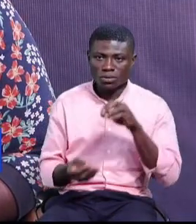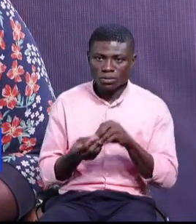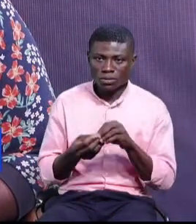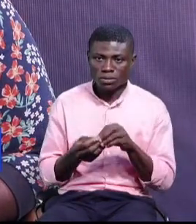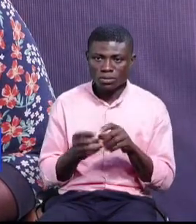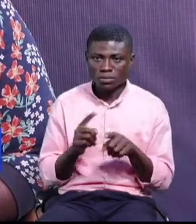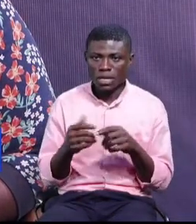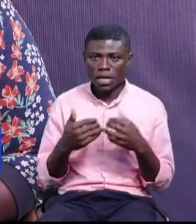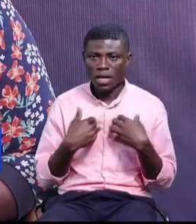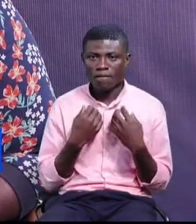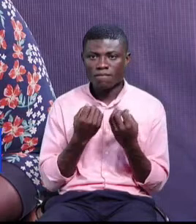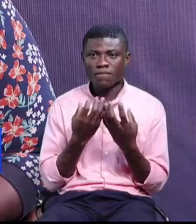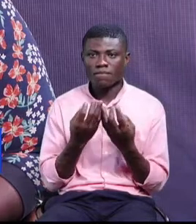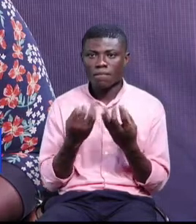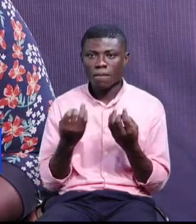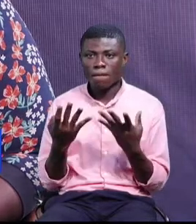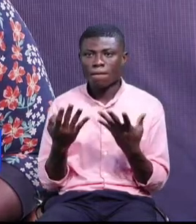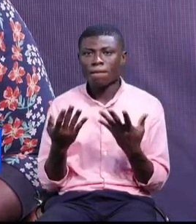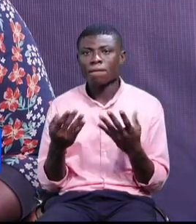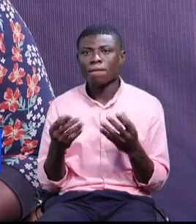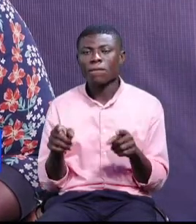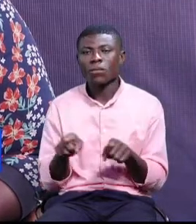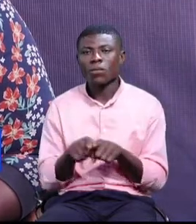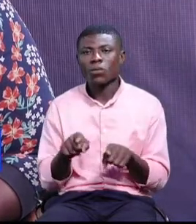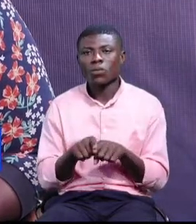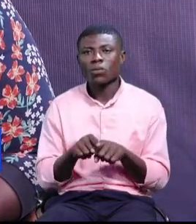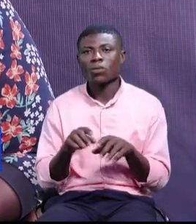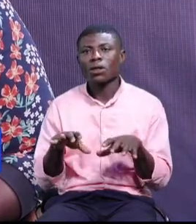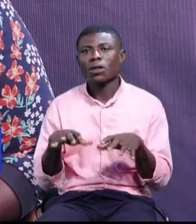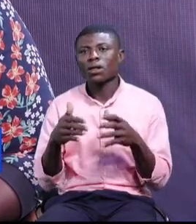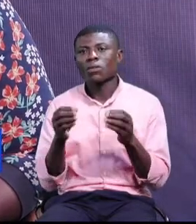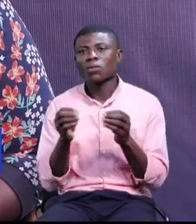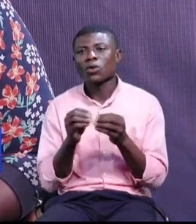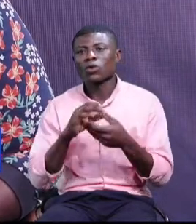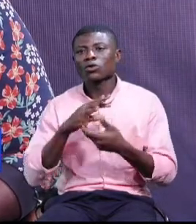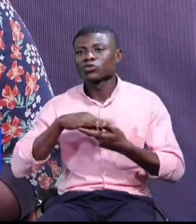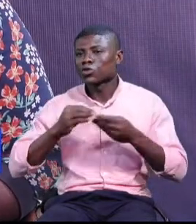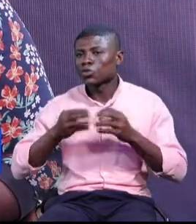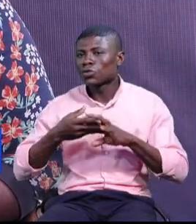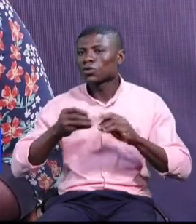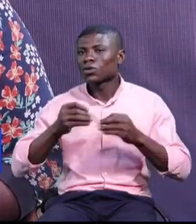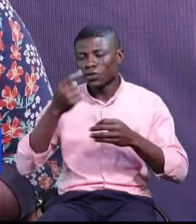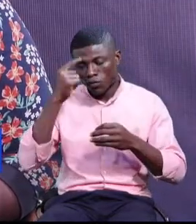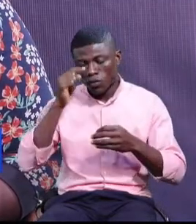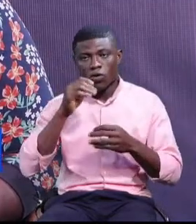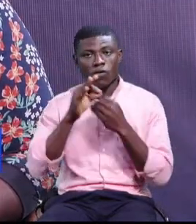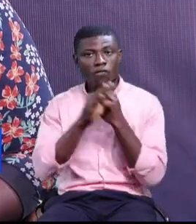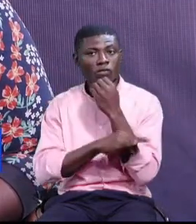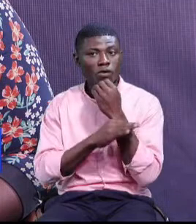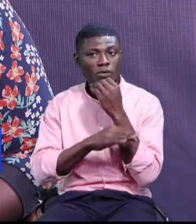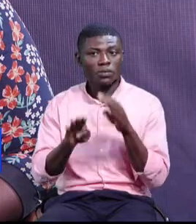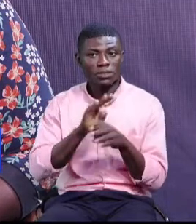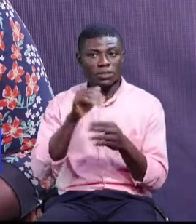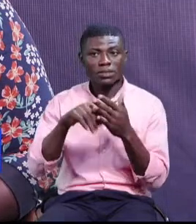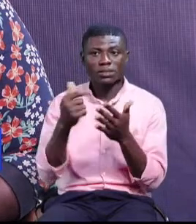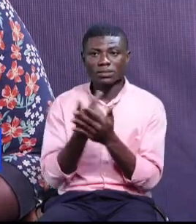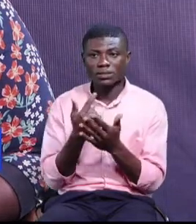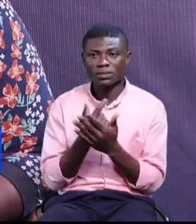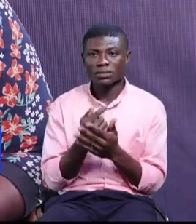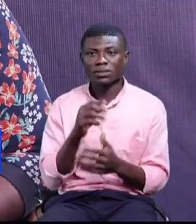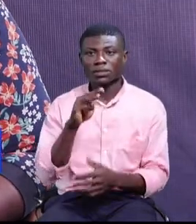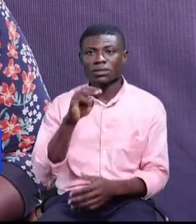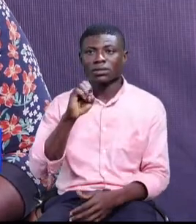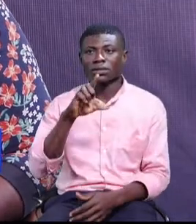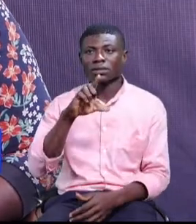there's been a lot of, you know, classic success stories for foreign businesses in Ghana. Melcom